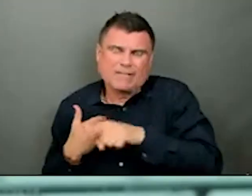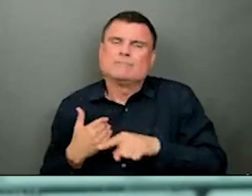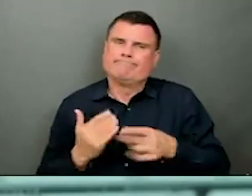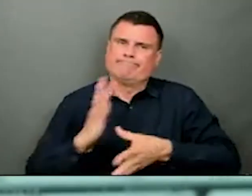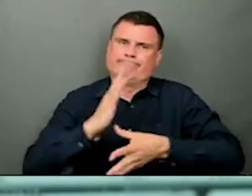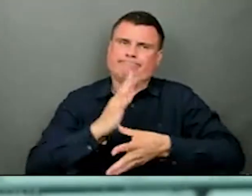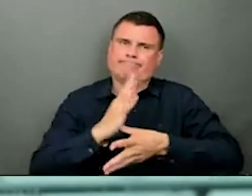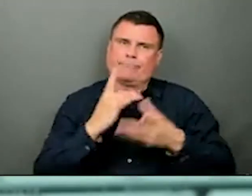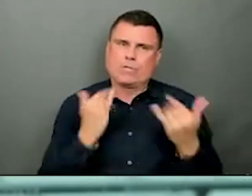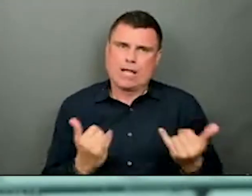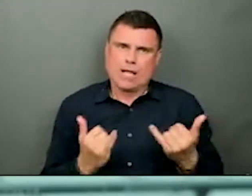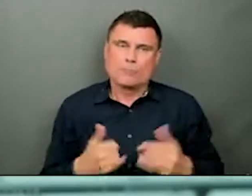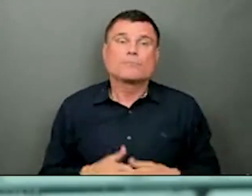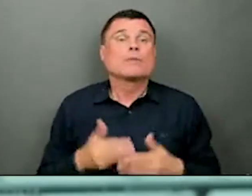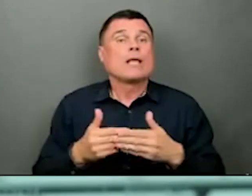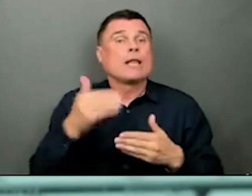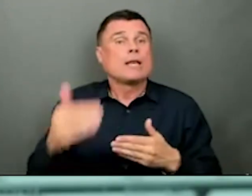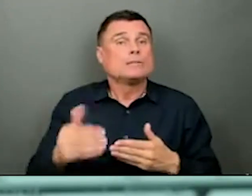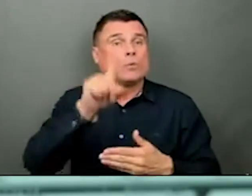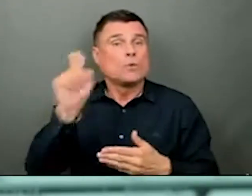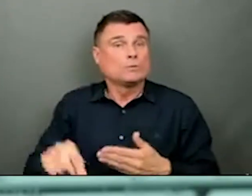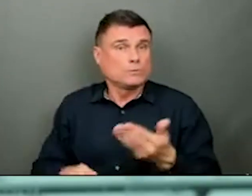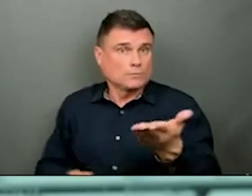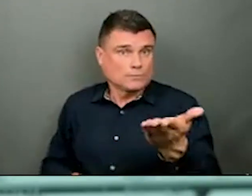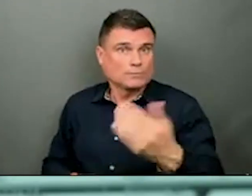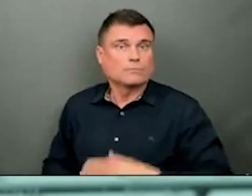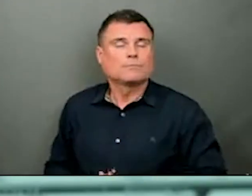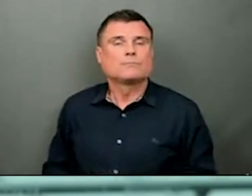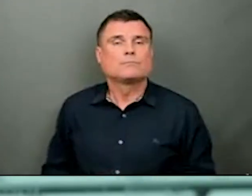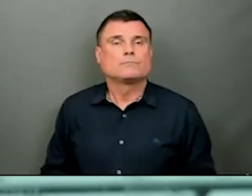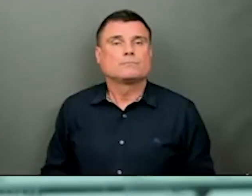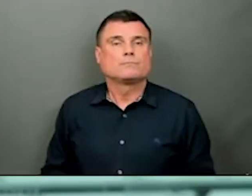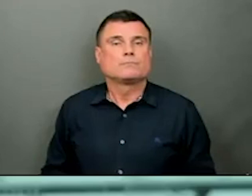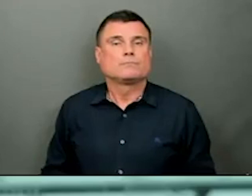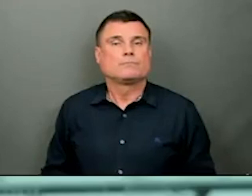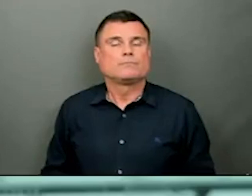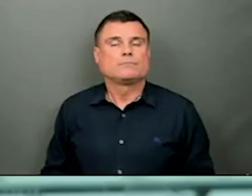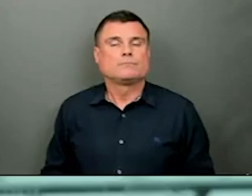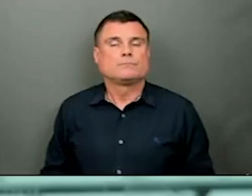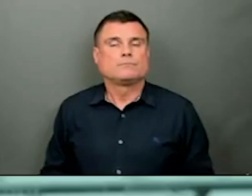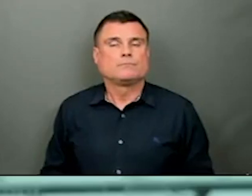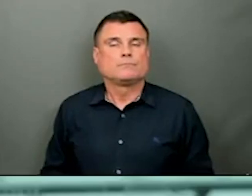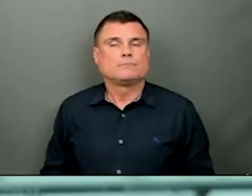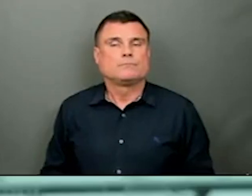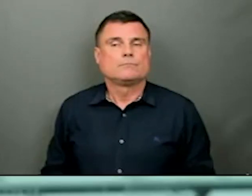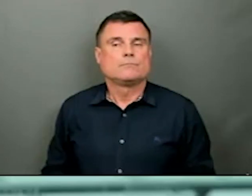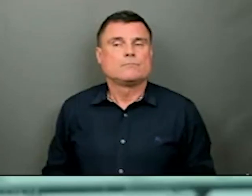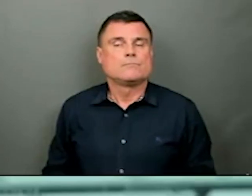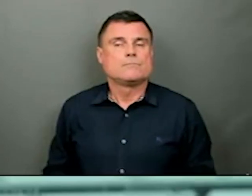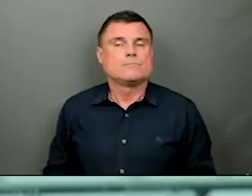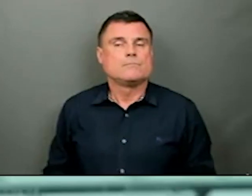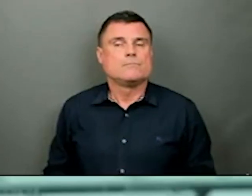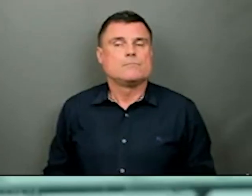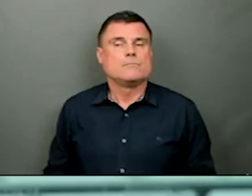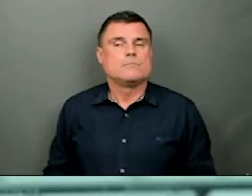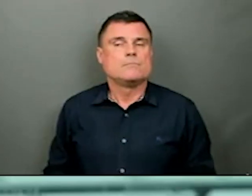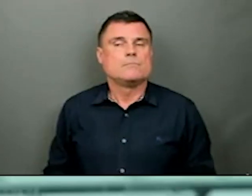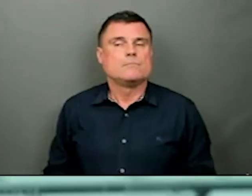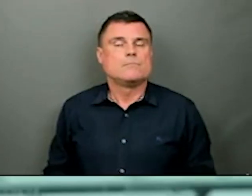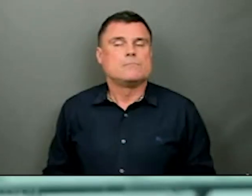I'm just wondering, this morning we heard from Nancy who says that those who don't want to wait for an mRNA vaccine should